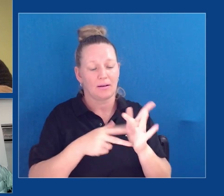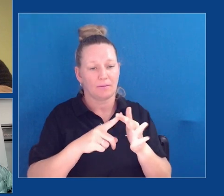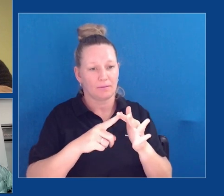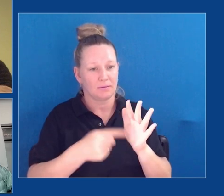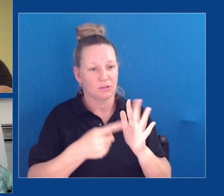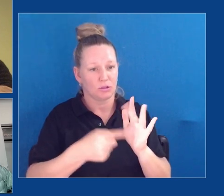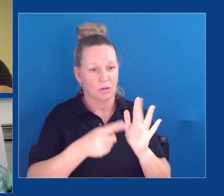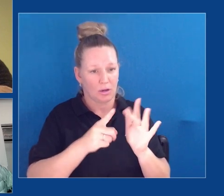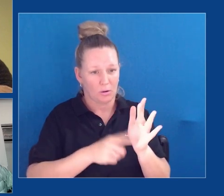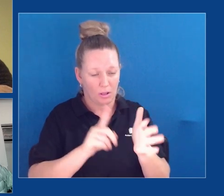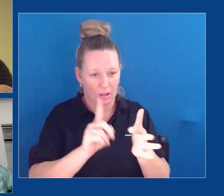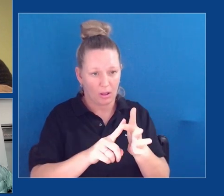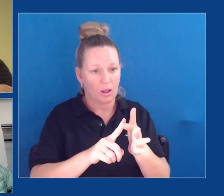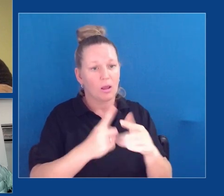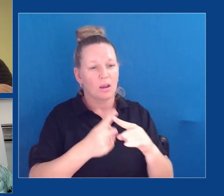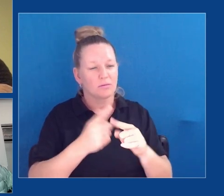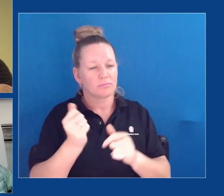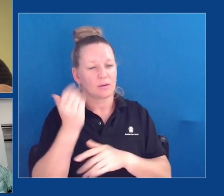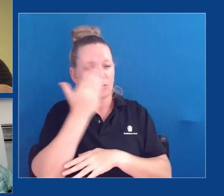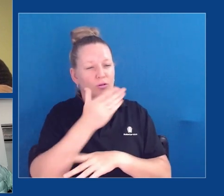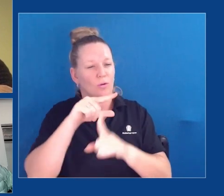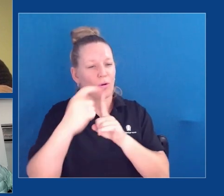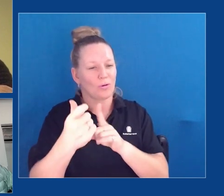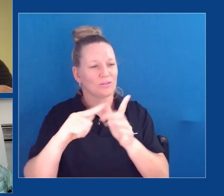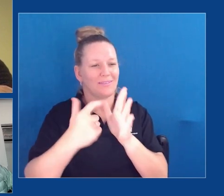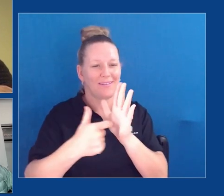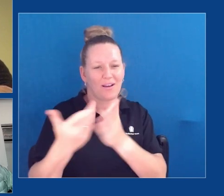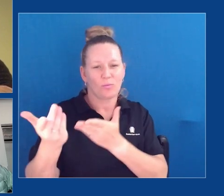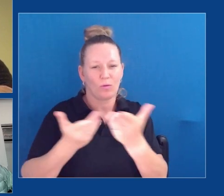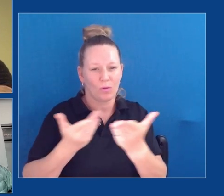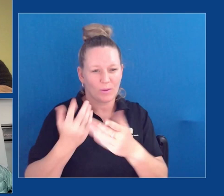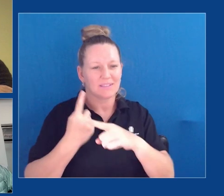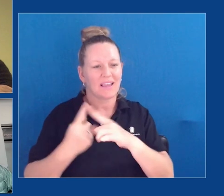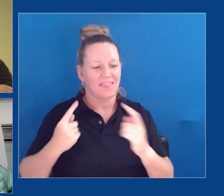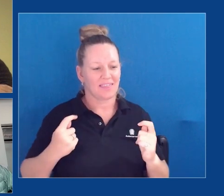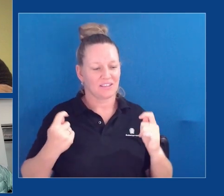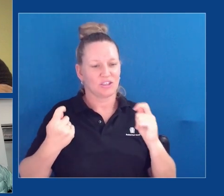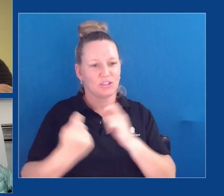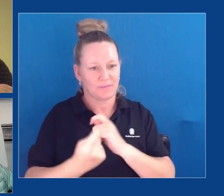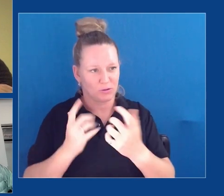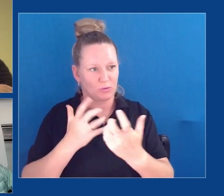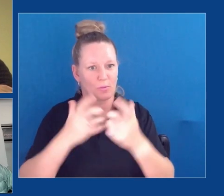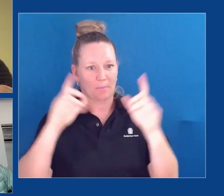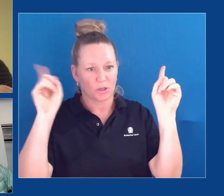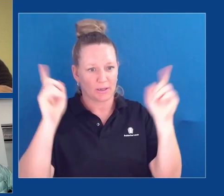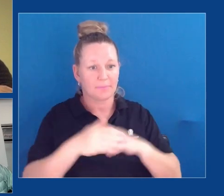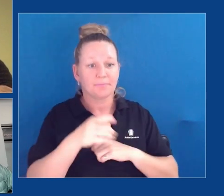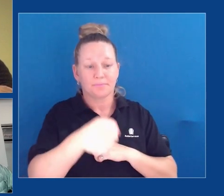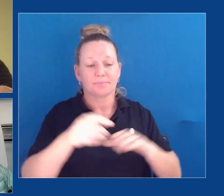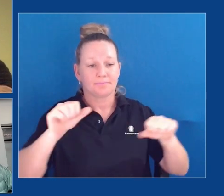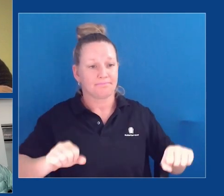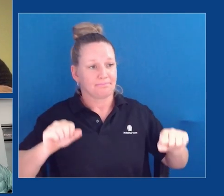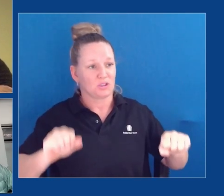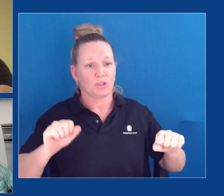Aboriginal culture, art and performance, and the shift to modernity. She has held the Foundation Chair of Australian Indigenous Studies